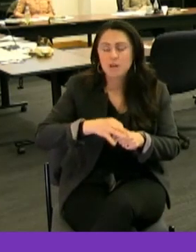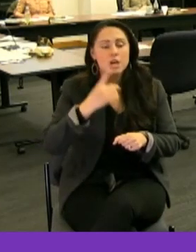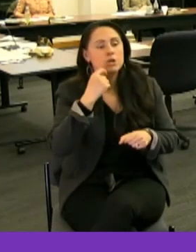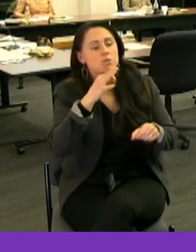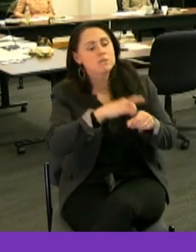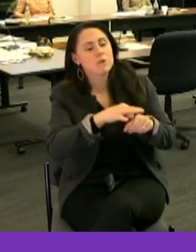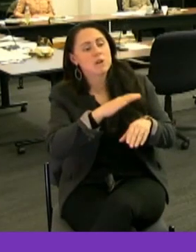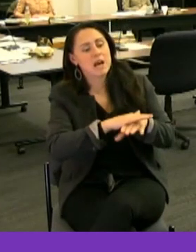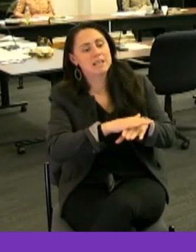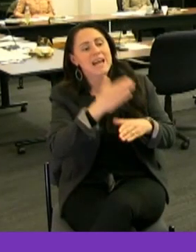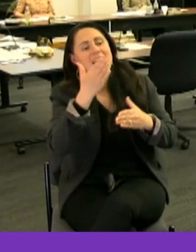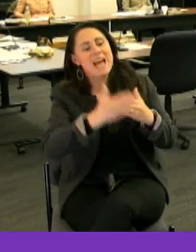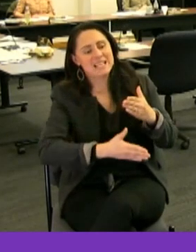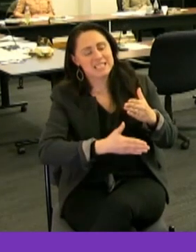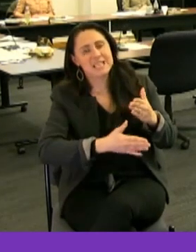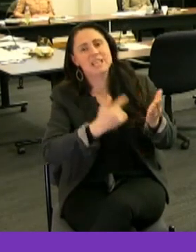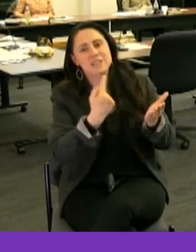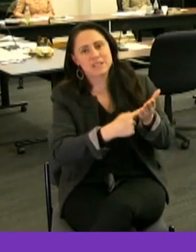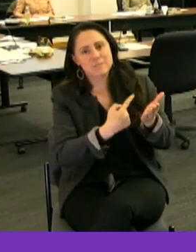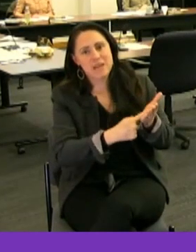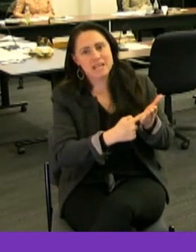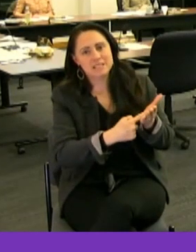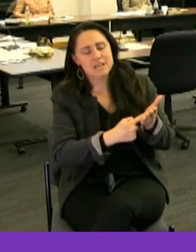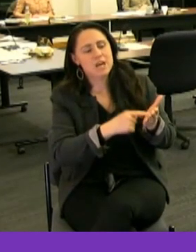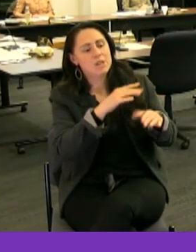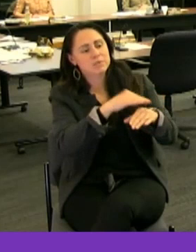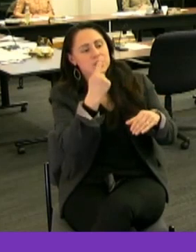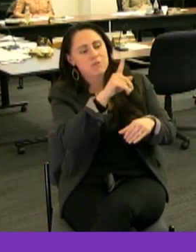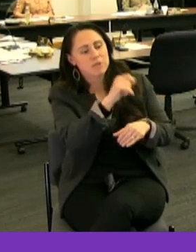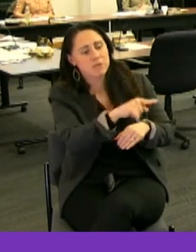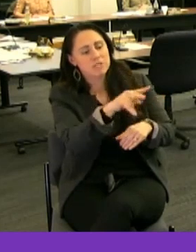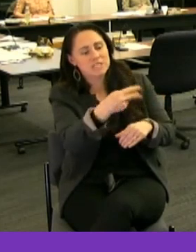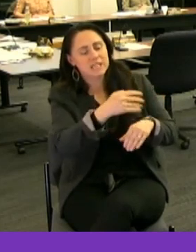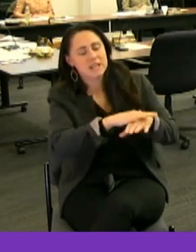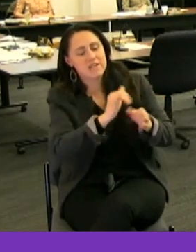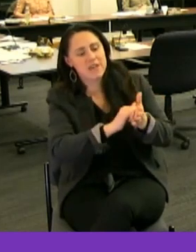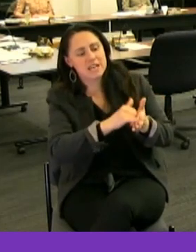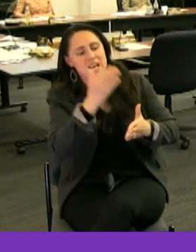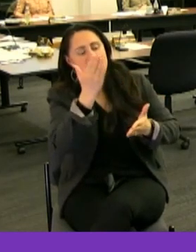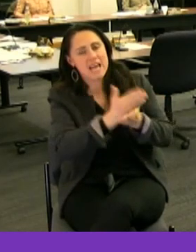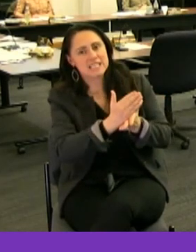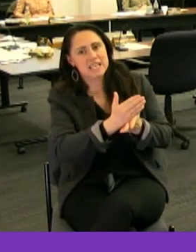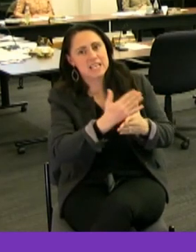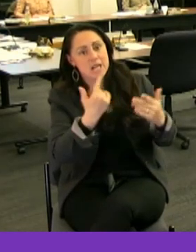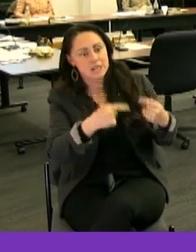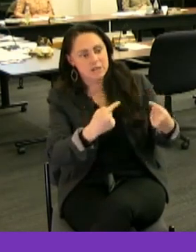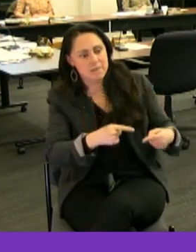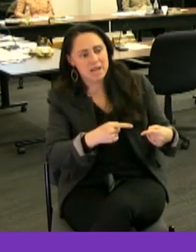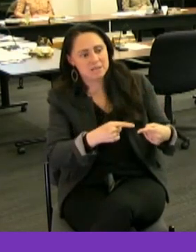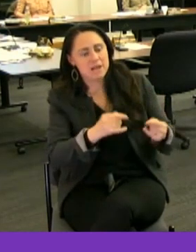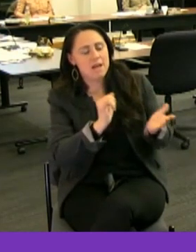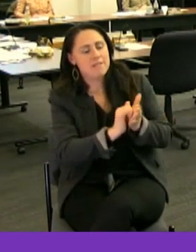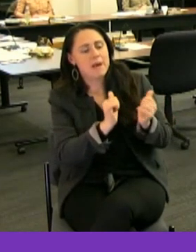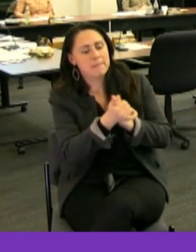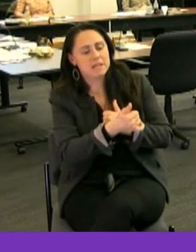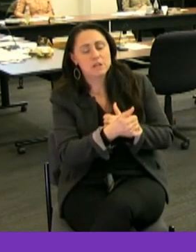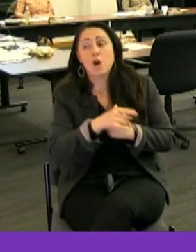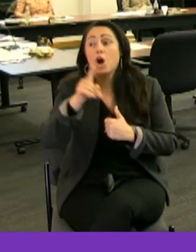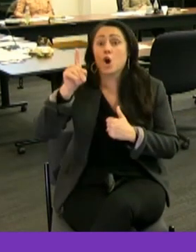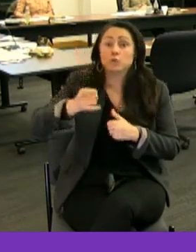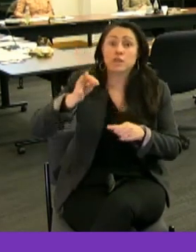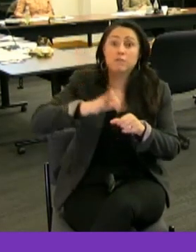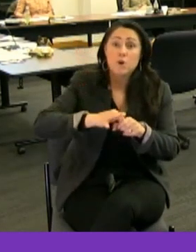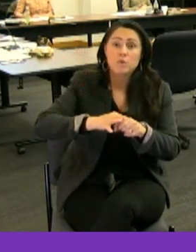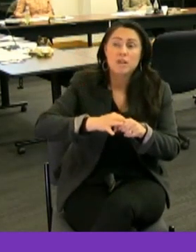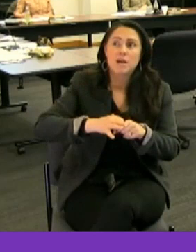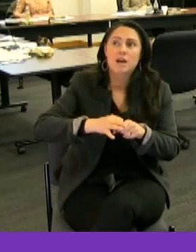just voted on ending the debate. There was a call for the question and a second on that, which is the ending of the debate. And that passed. Oh, so we should have voted